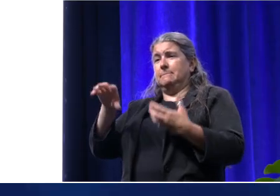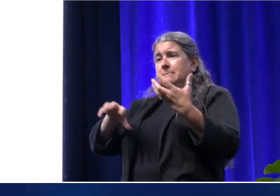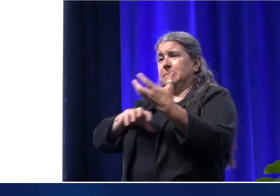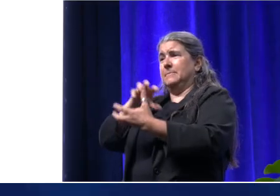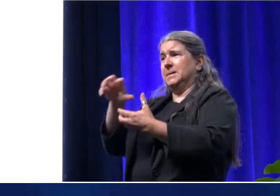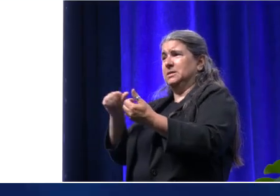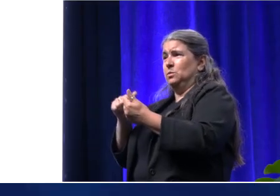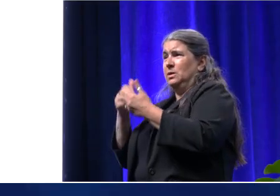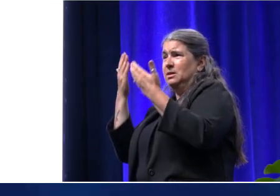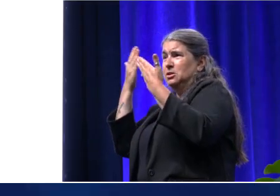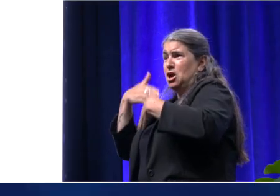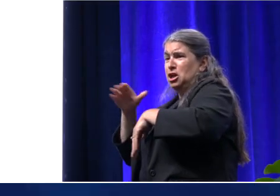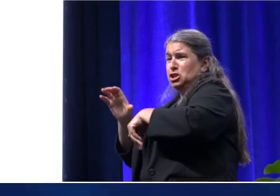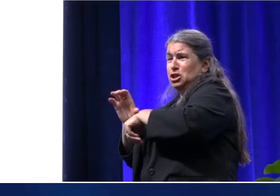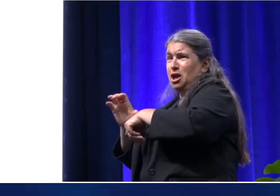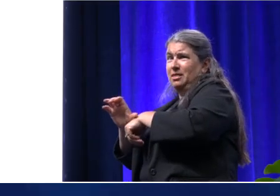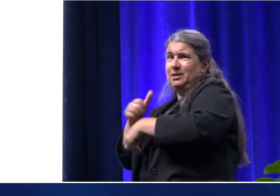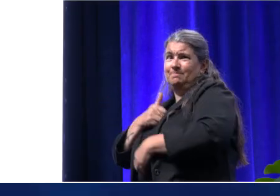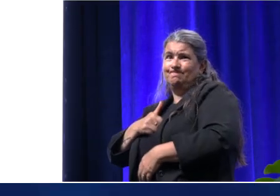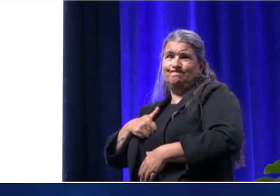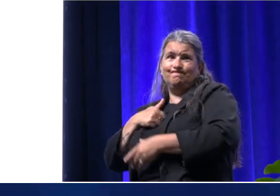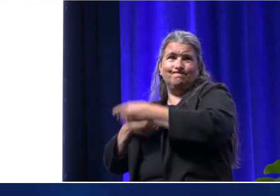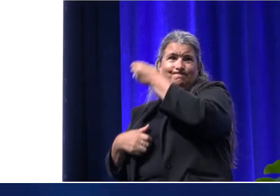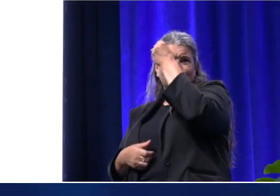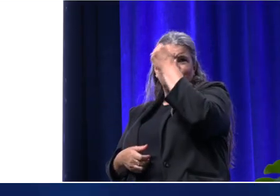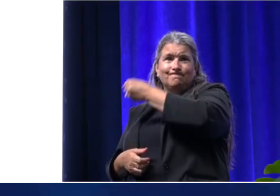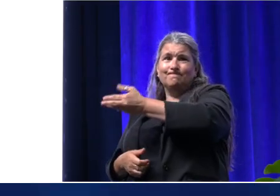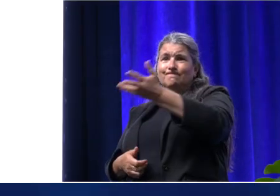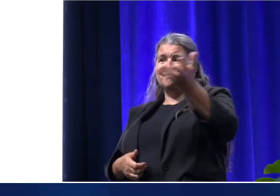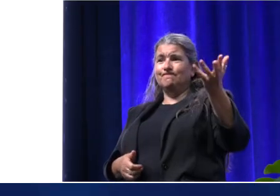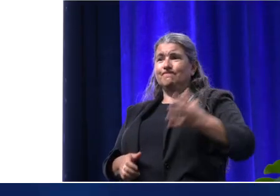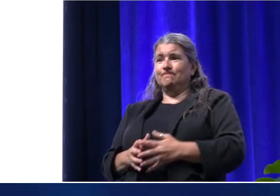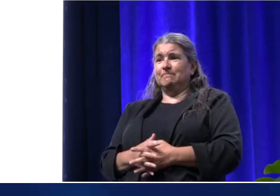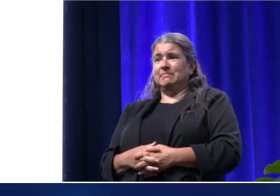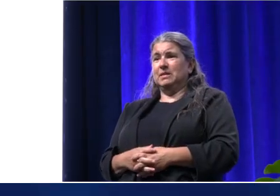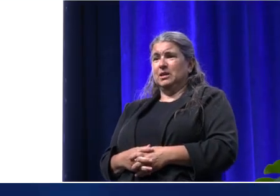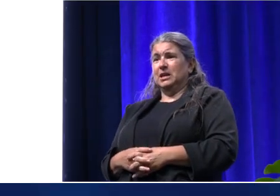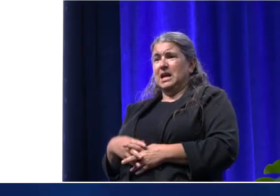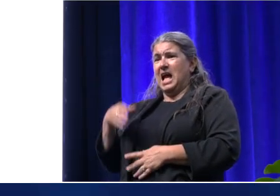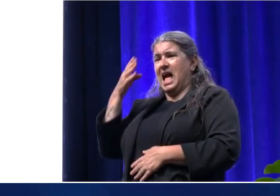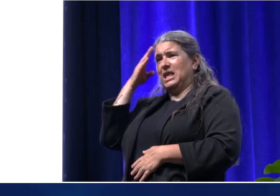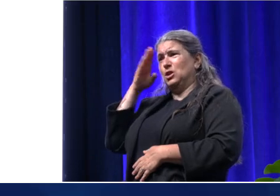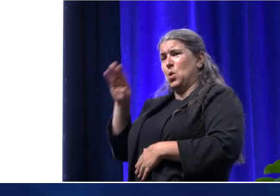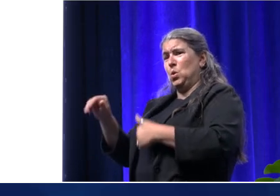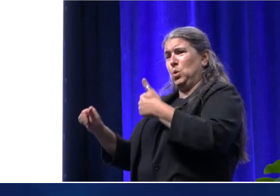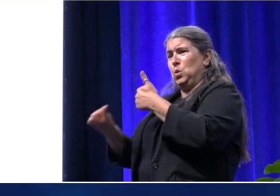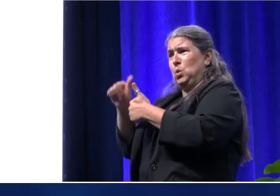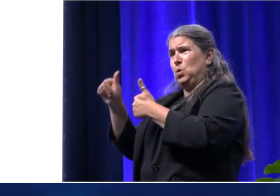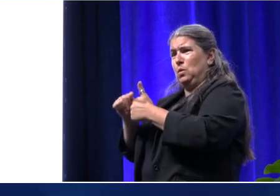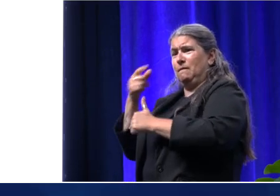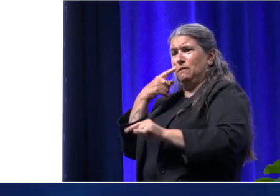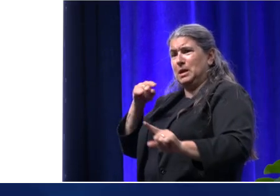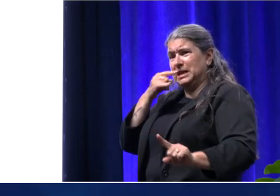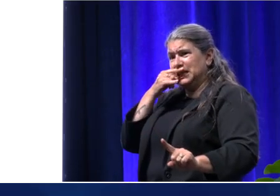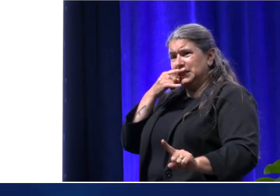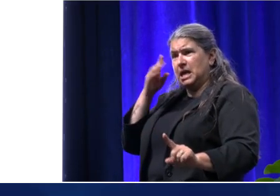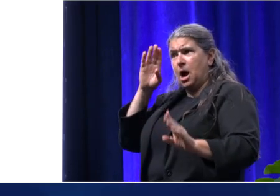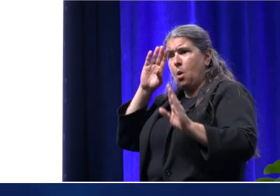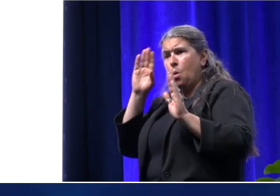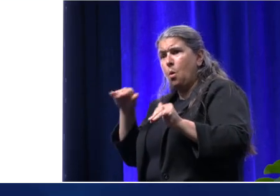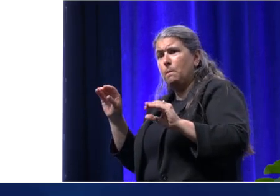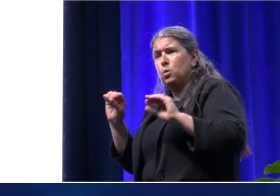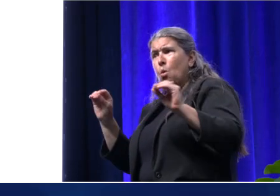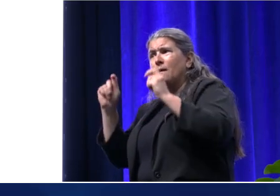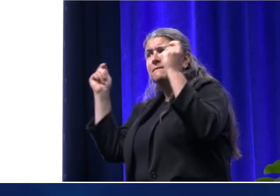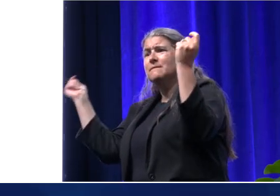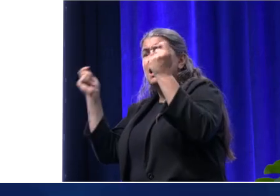that, I hope there isn't like a festival where we give kids a lot of chocolate every year